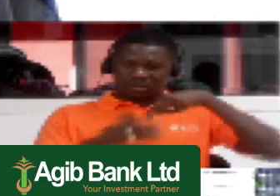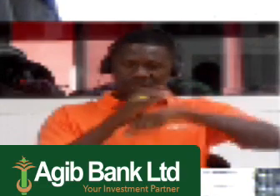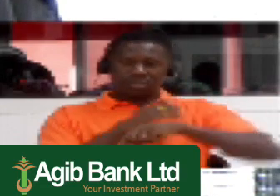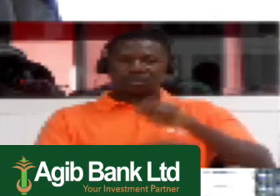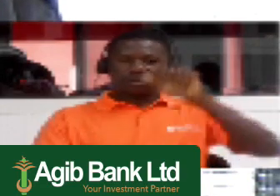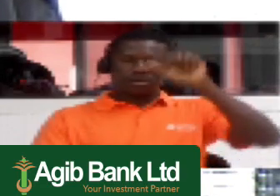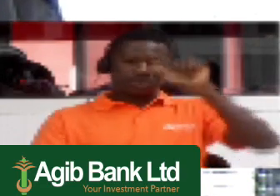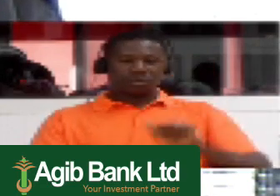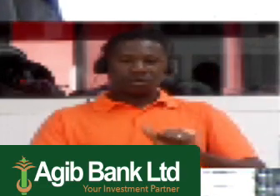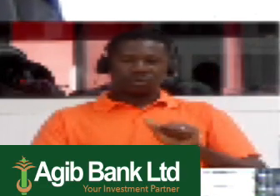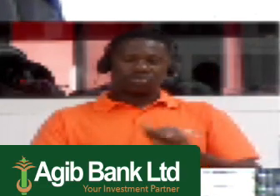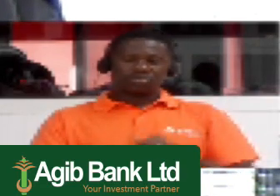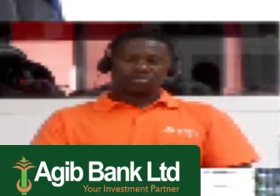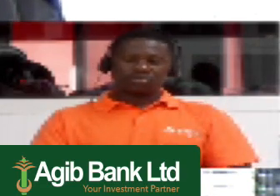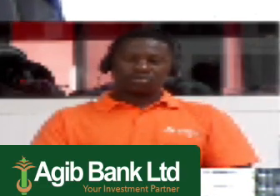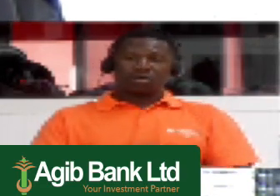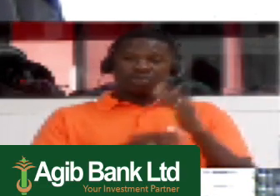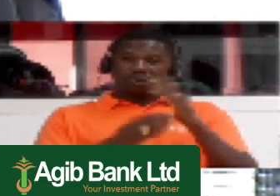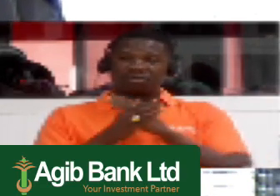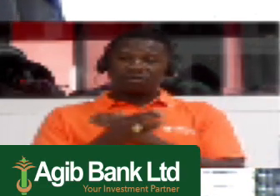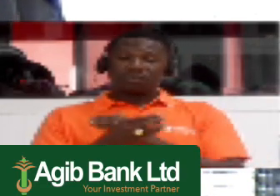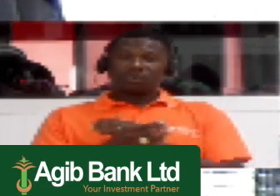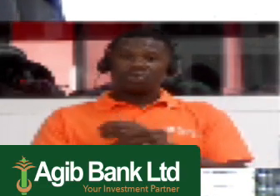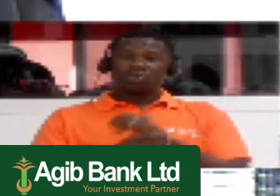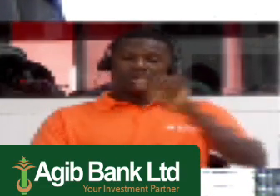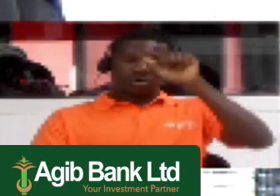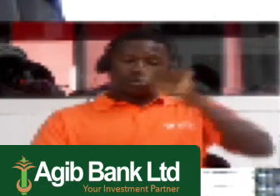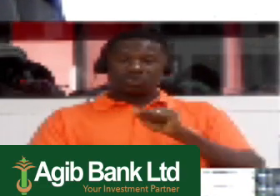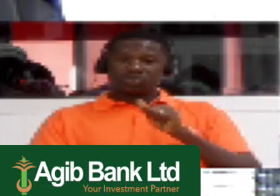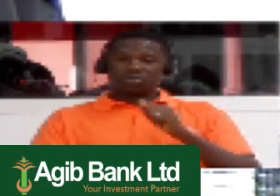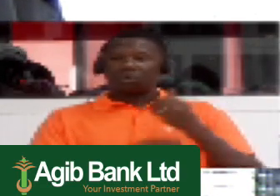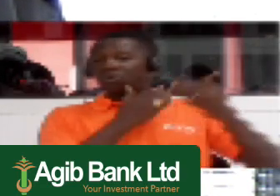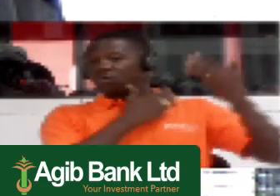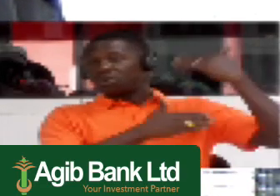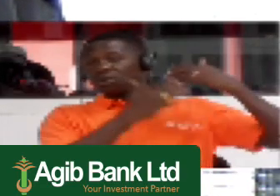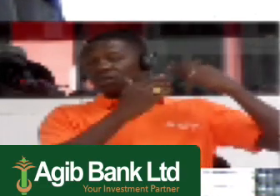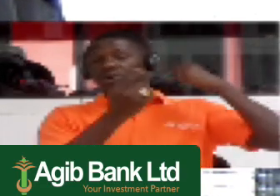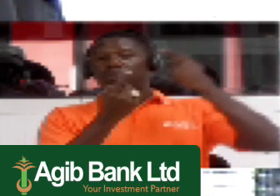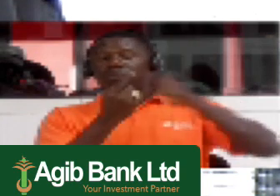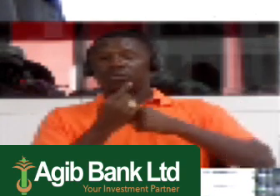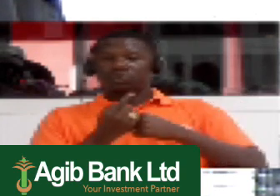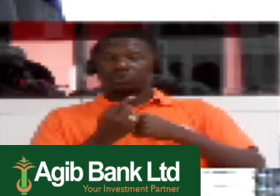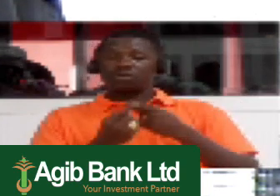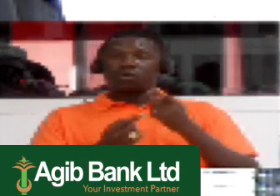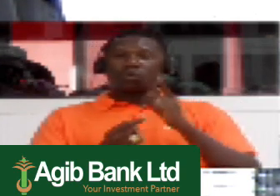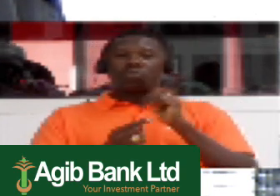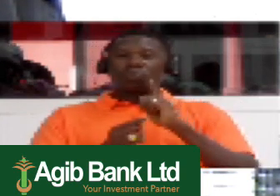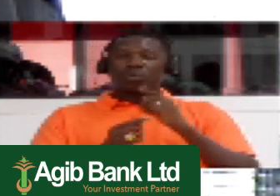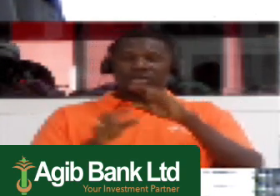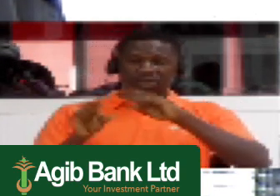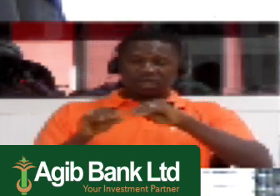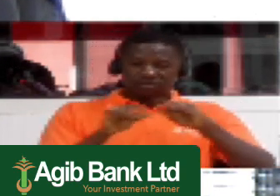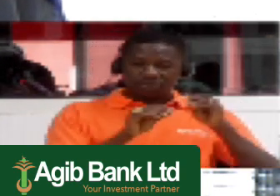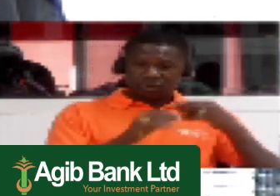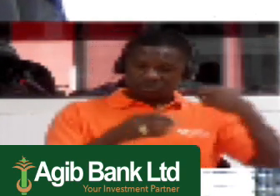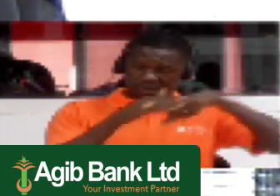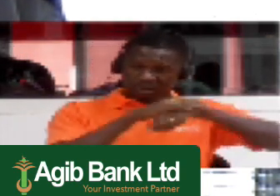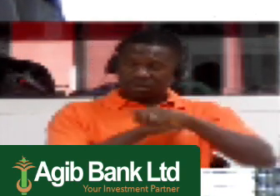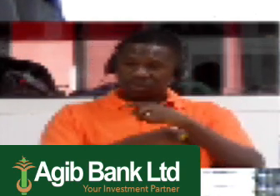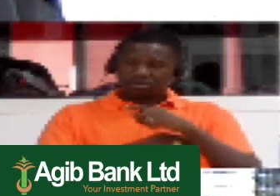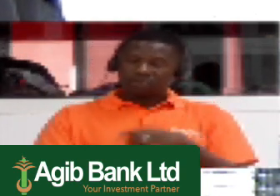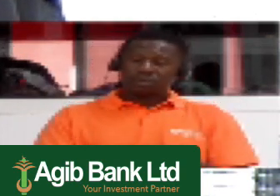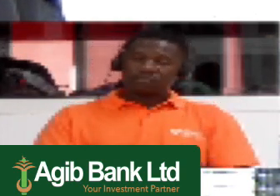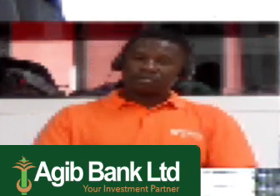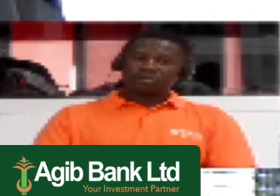August. So before August, the preceding months, can you just tell us what you actually, what happened? What operations did you get yourself involved